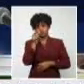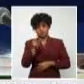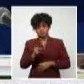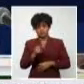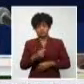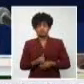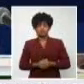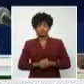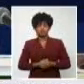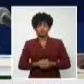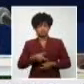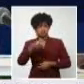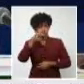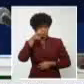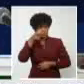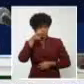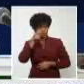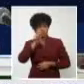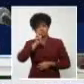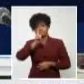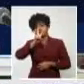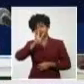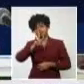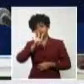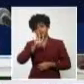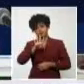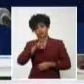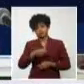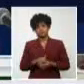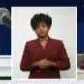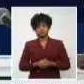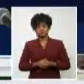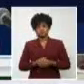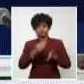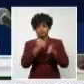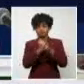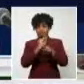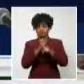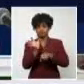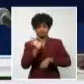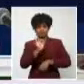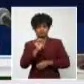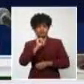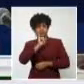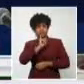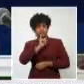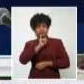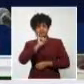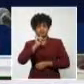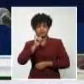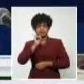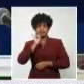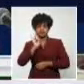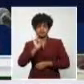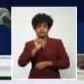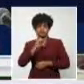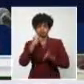1,148 patients had been admitted to hospitals, 34 under surveillance,